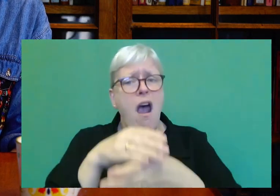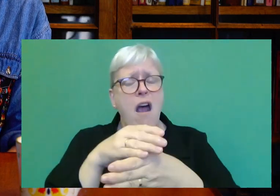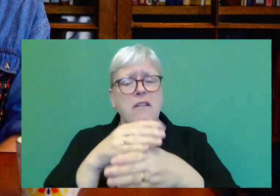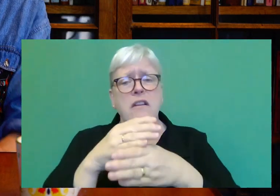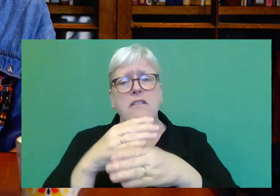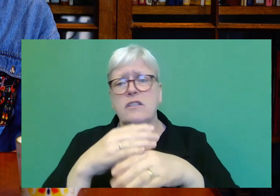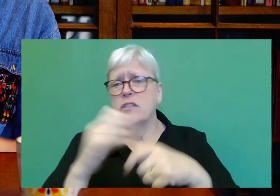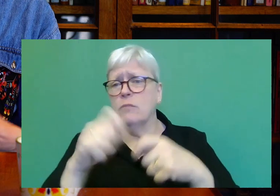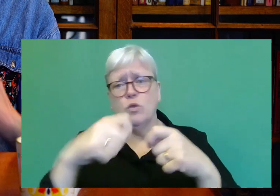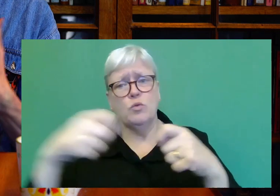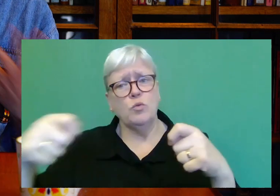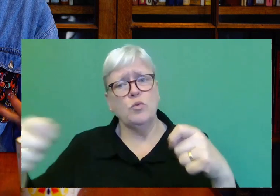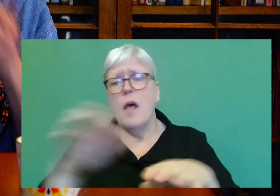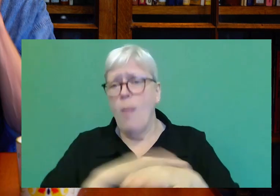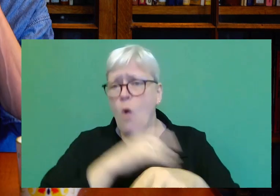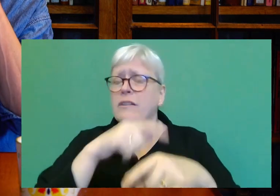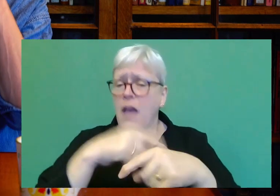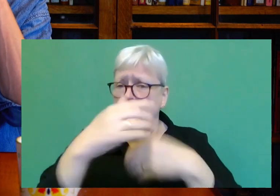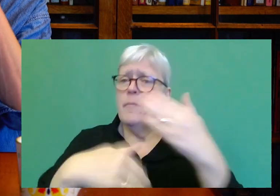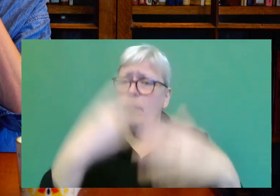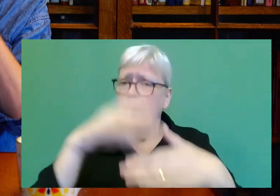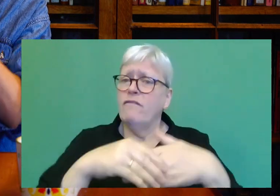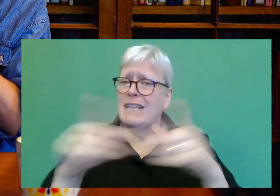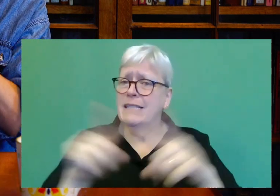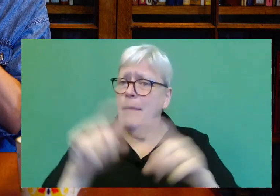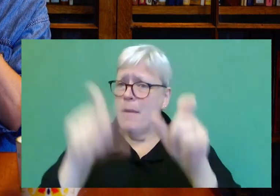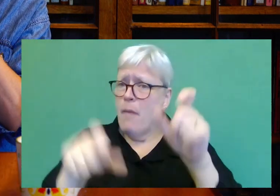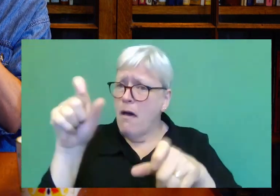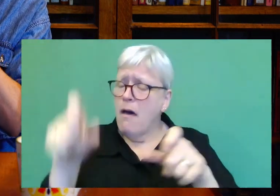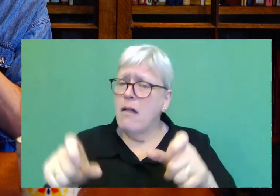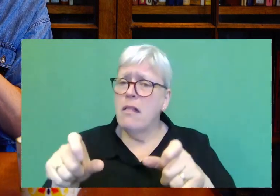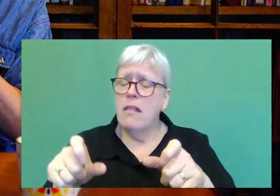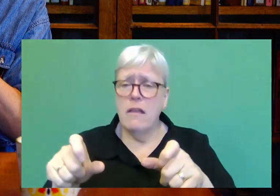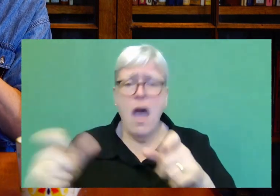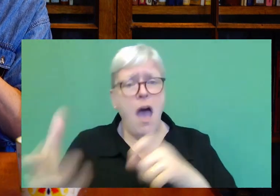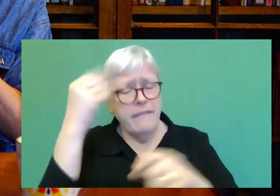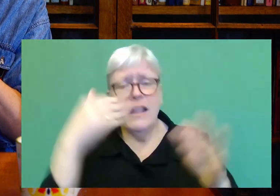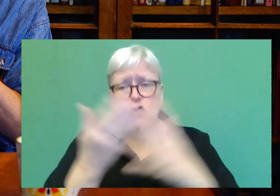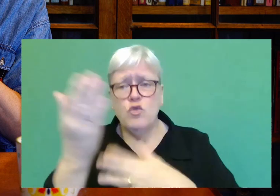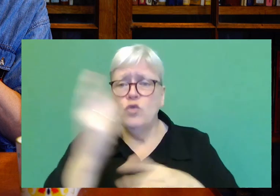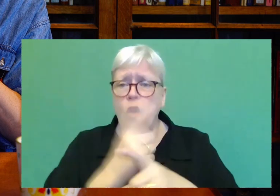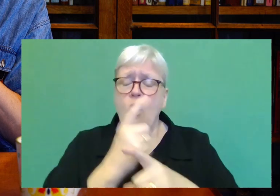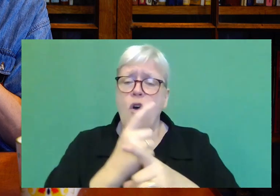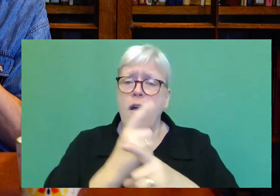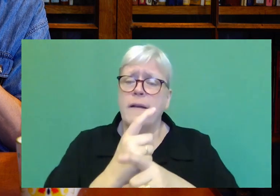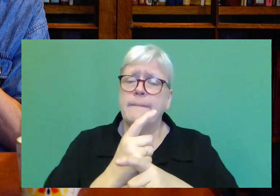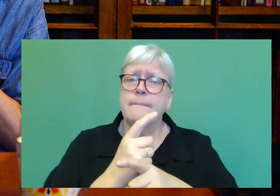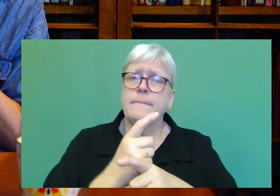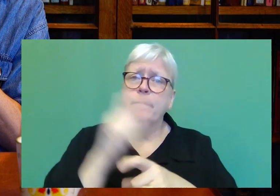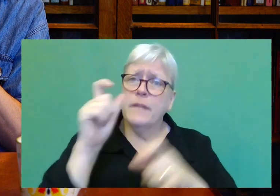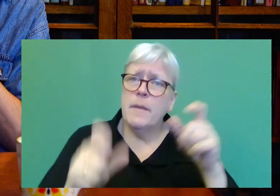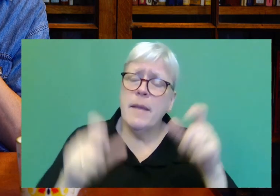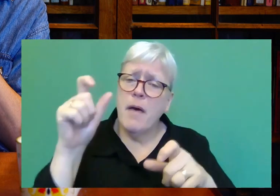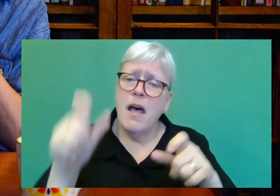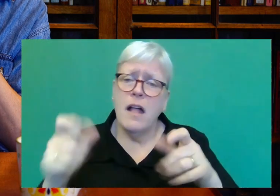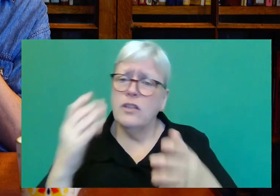so important. And what I guess I've learned through talking about this is people really don't feel like